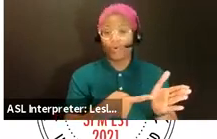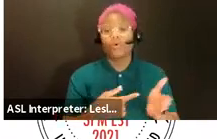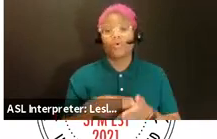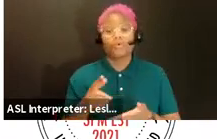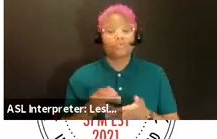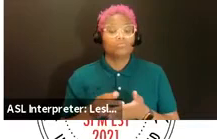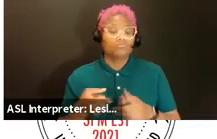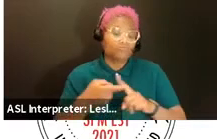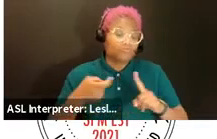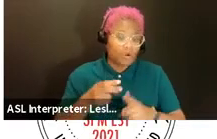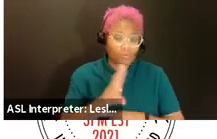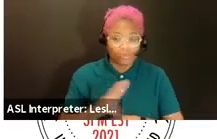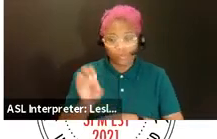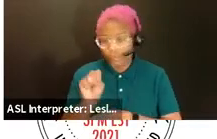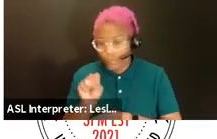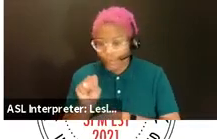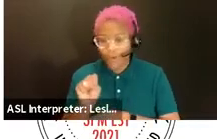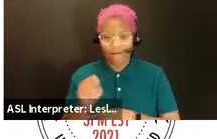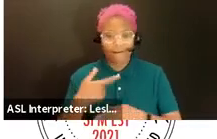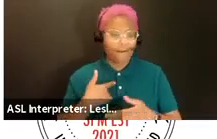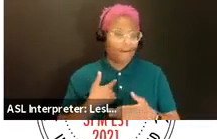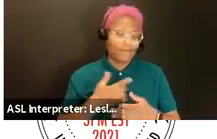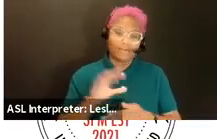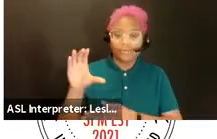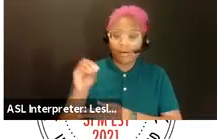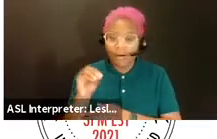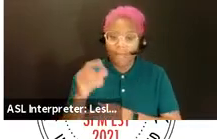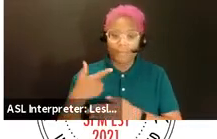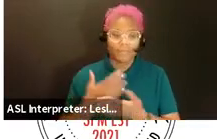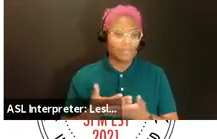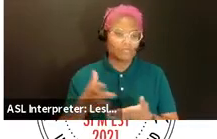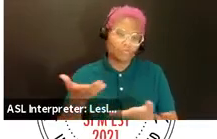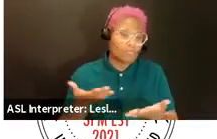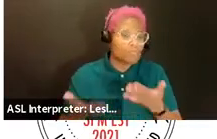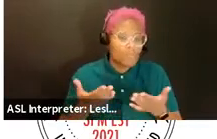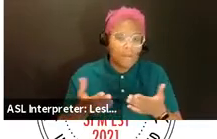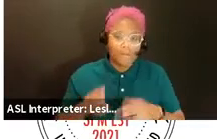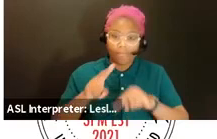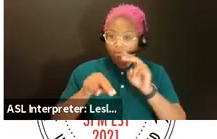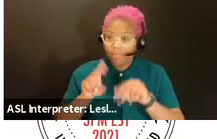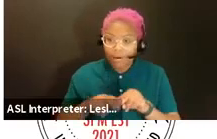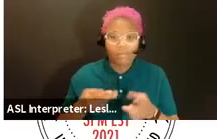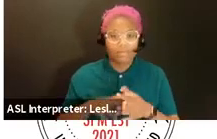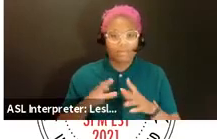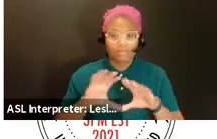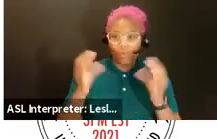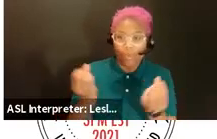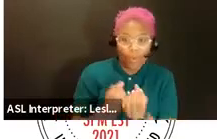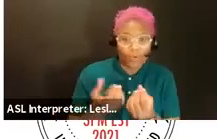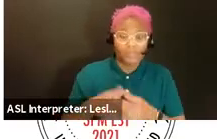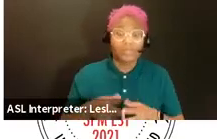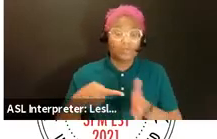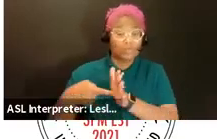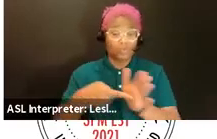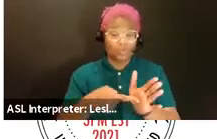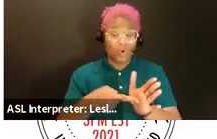entities, meaning the venues, the promoters, the booking agency, et cetera, who stand to lose money if the artist is unable to enter the